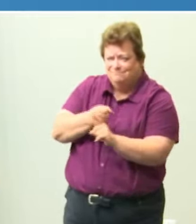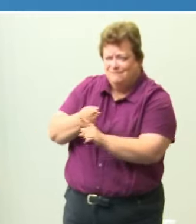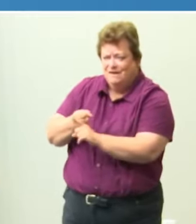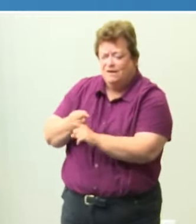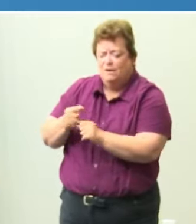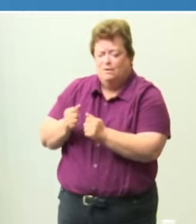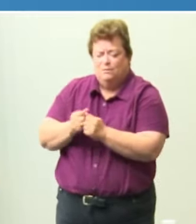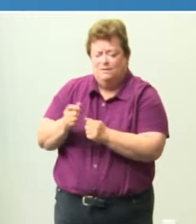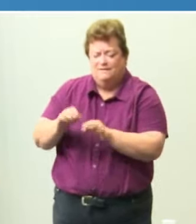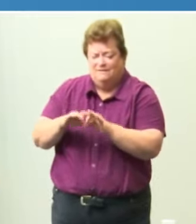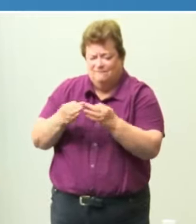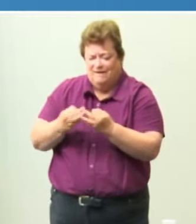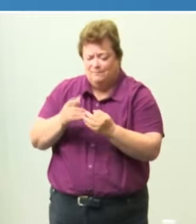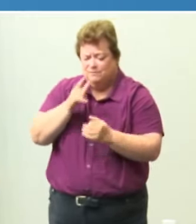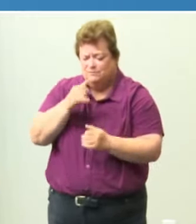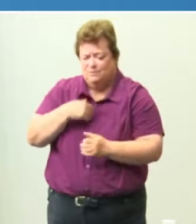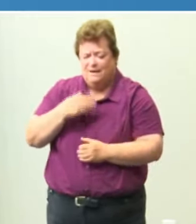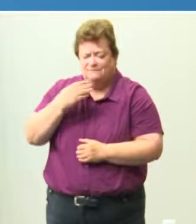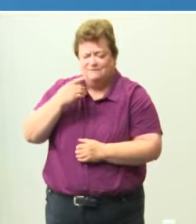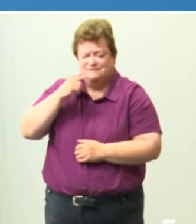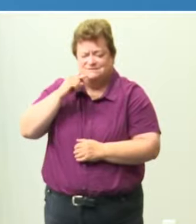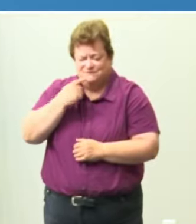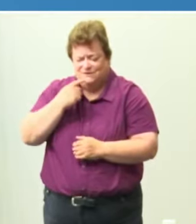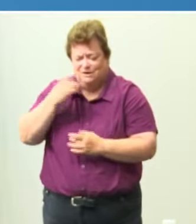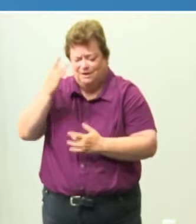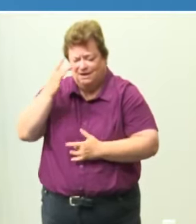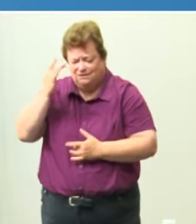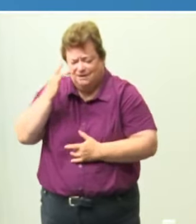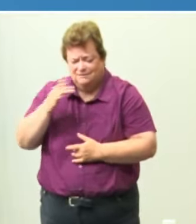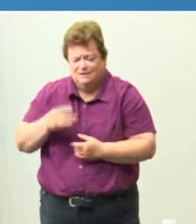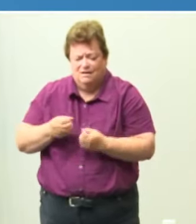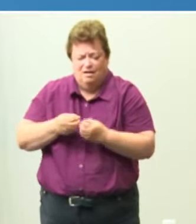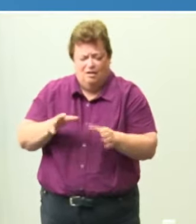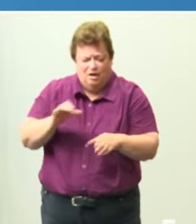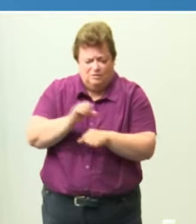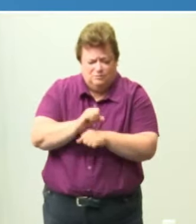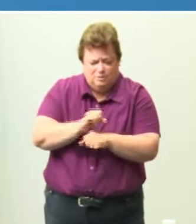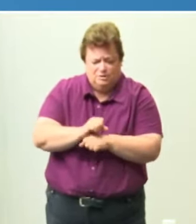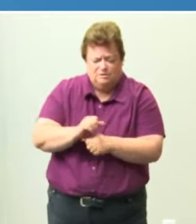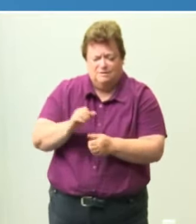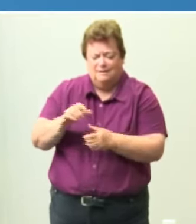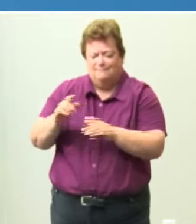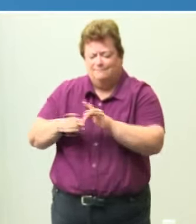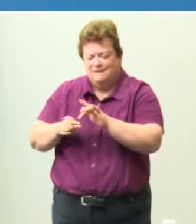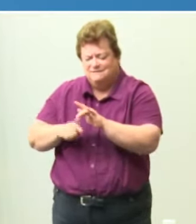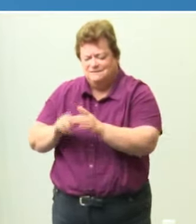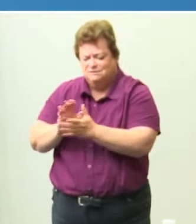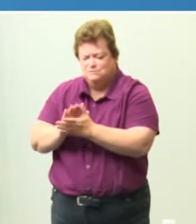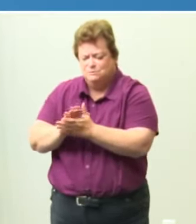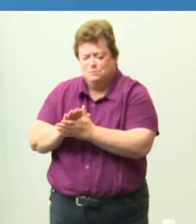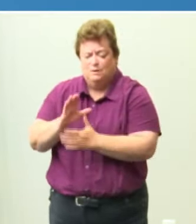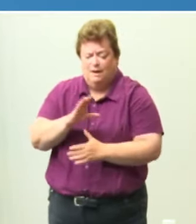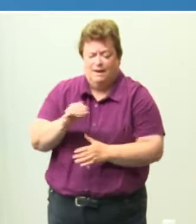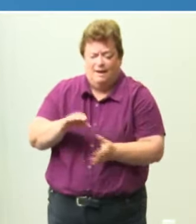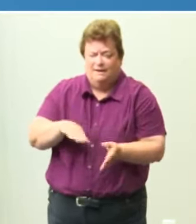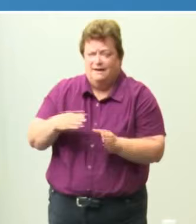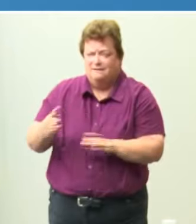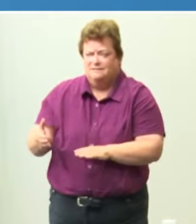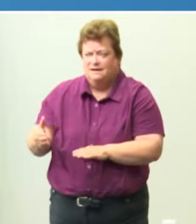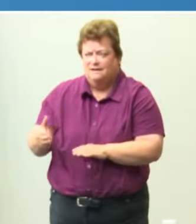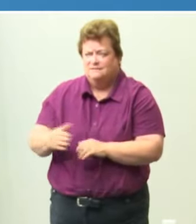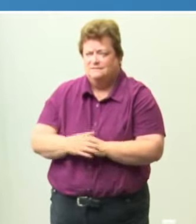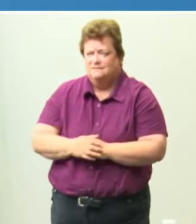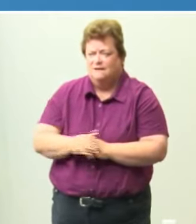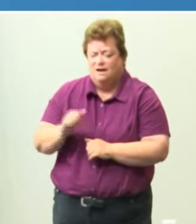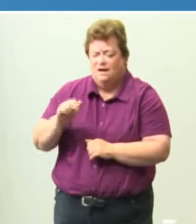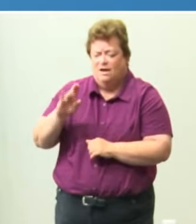with severe illness, school absence, loss of work, and even death. Well, August was particularly